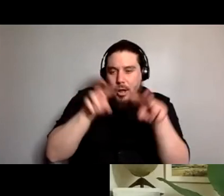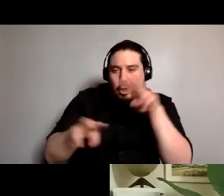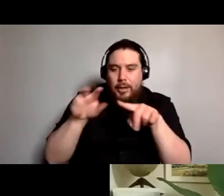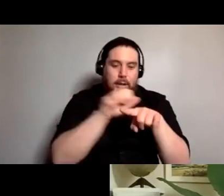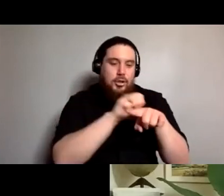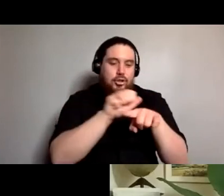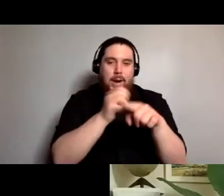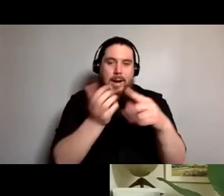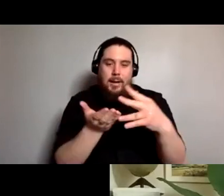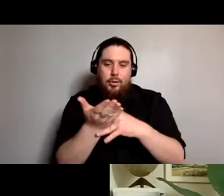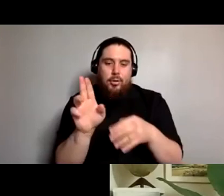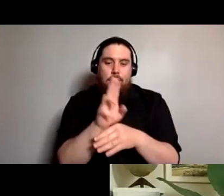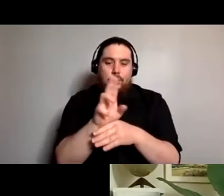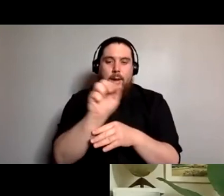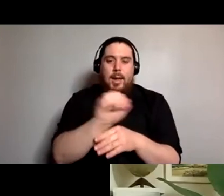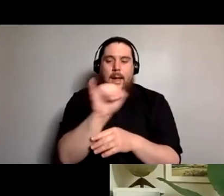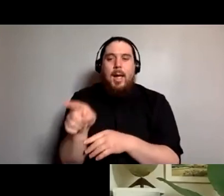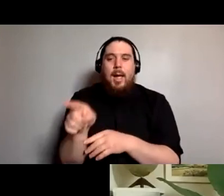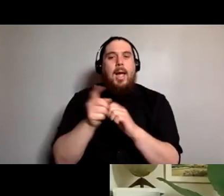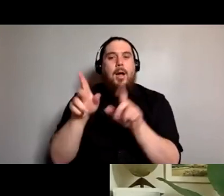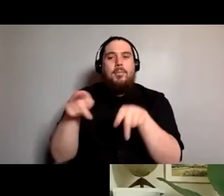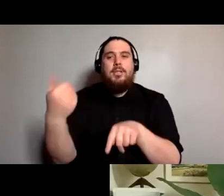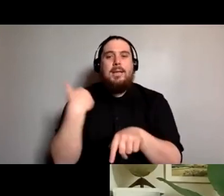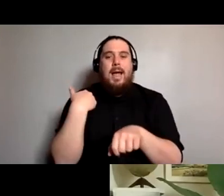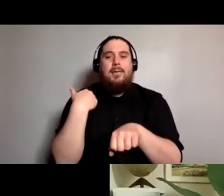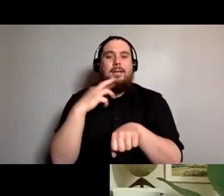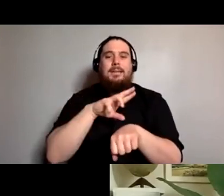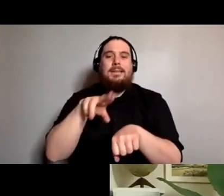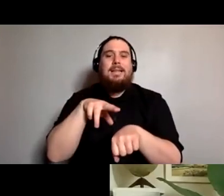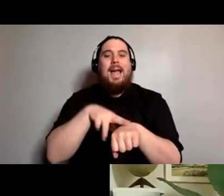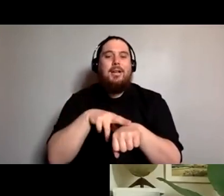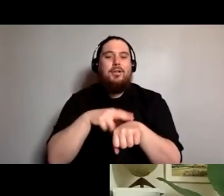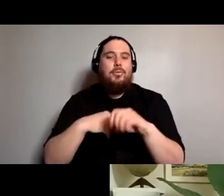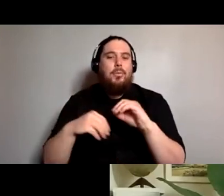that person take away something that's more natural? I guess that's really the question.